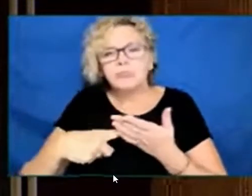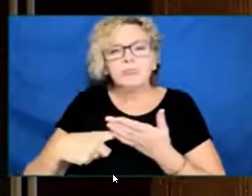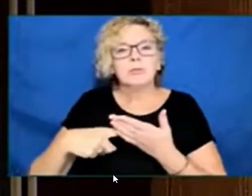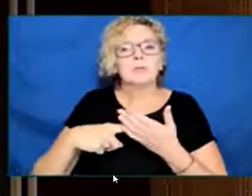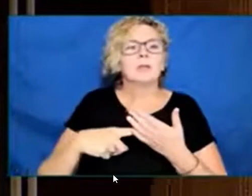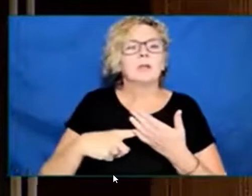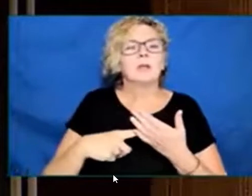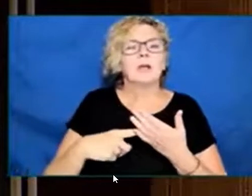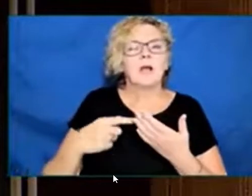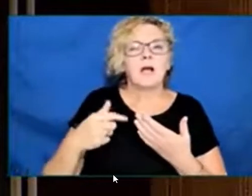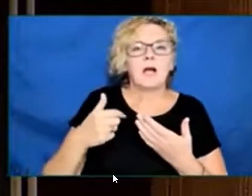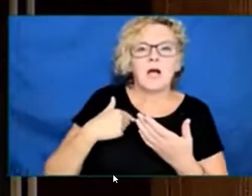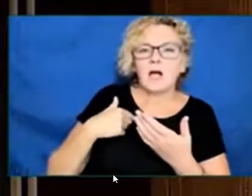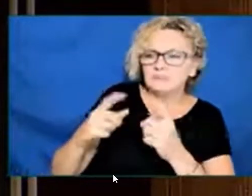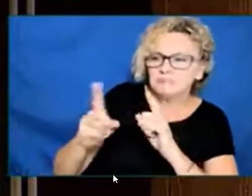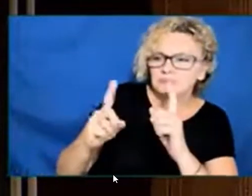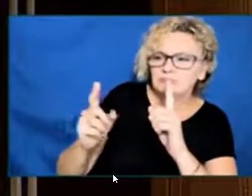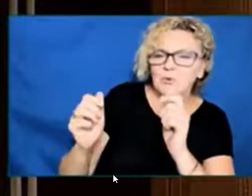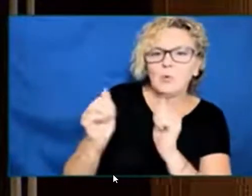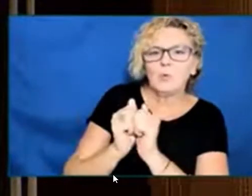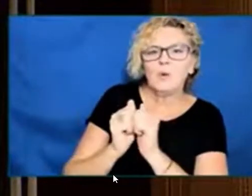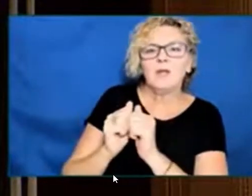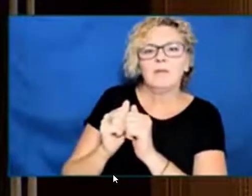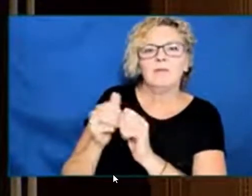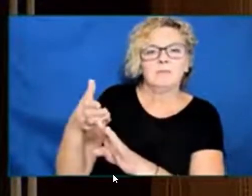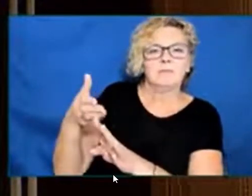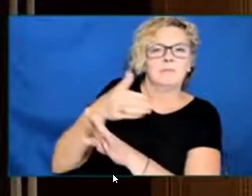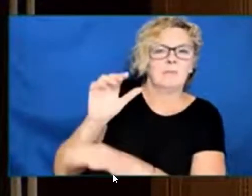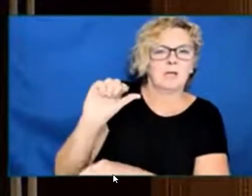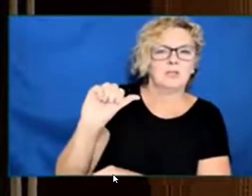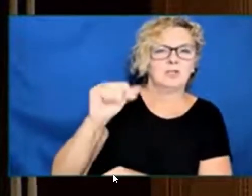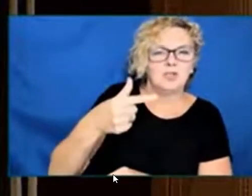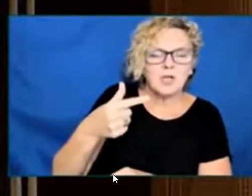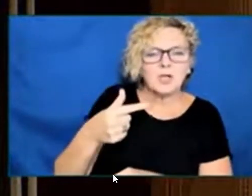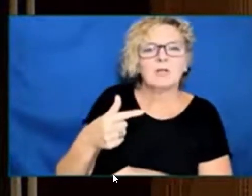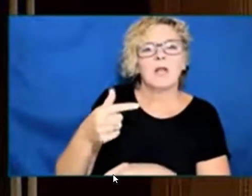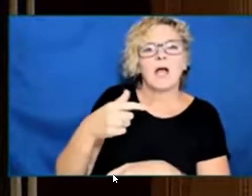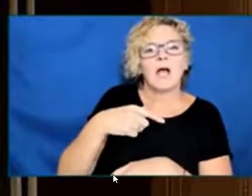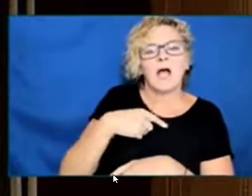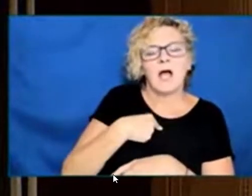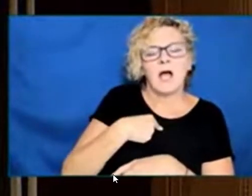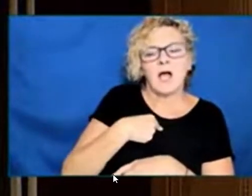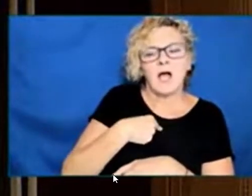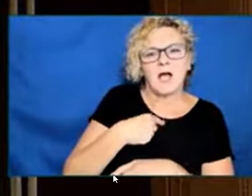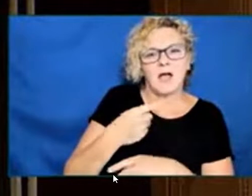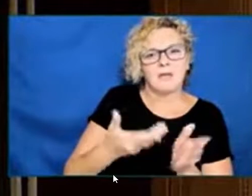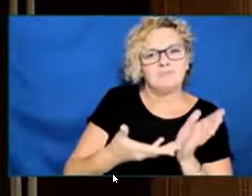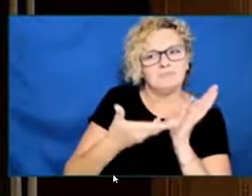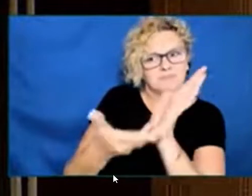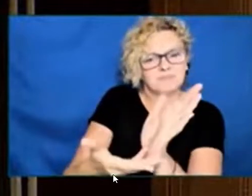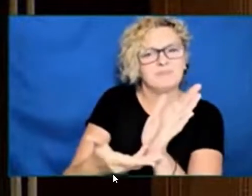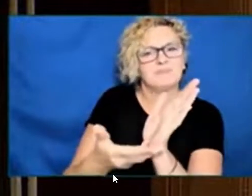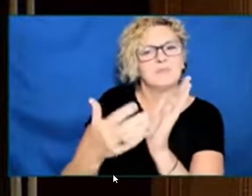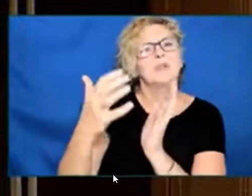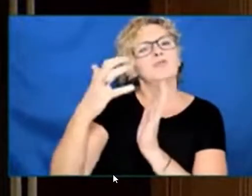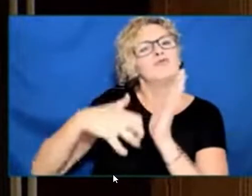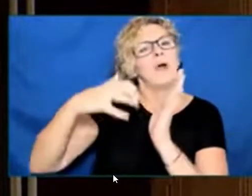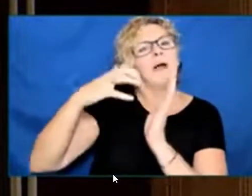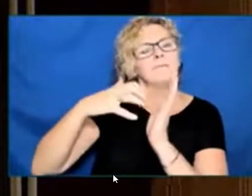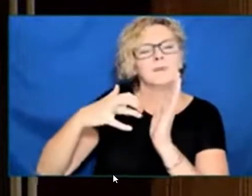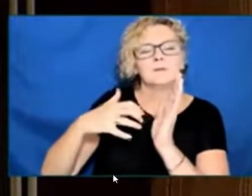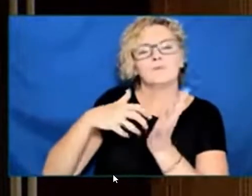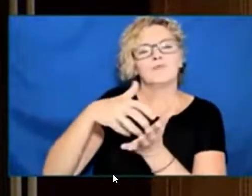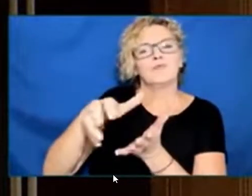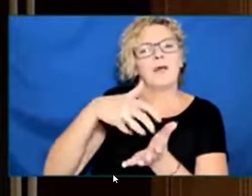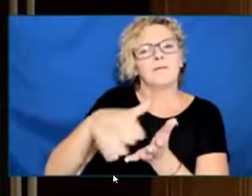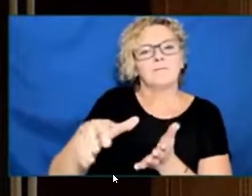attorney's predecessor, and I presented him with a draft directive. It's only